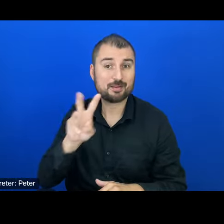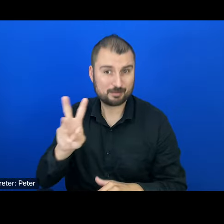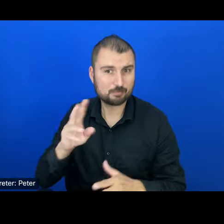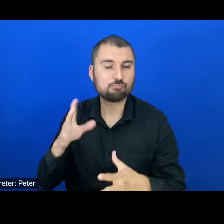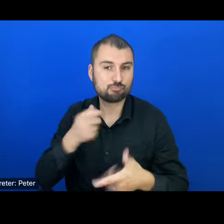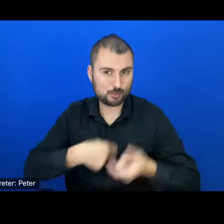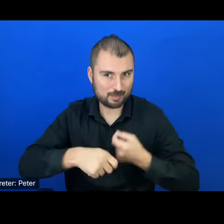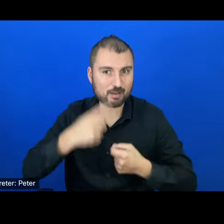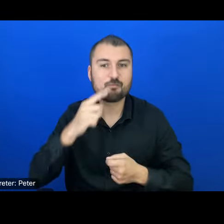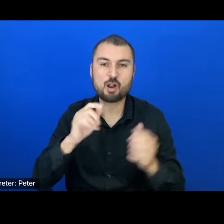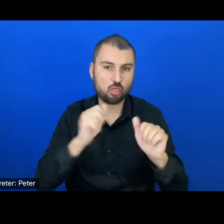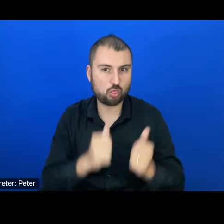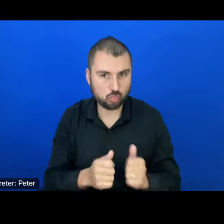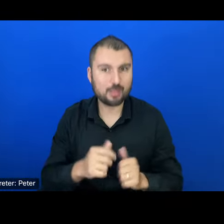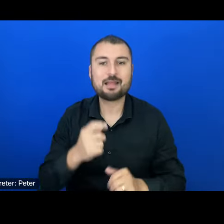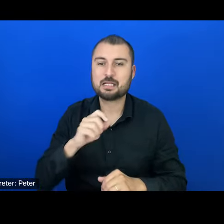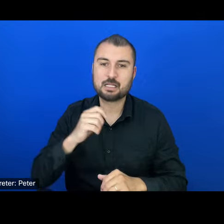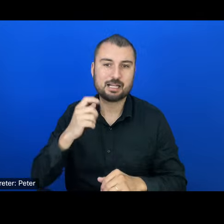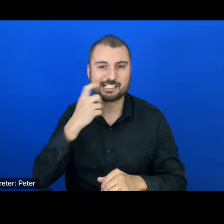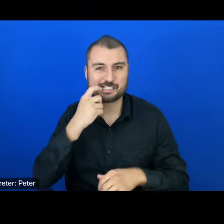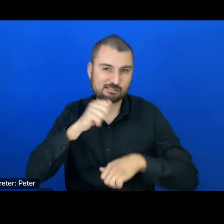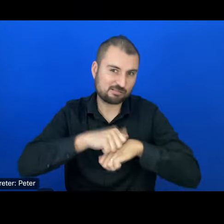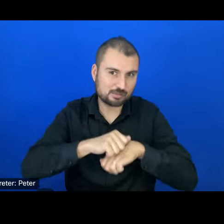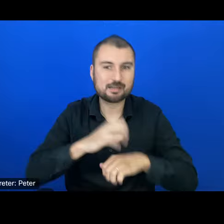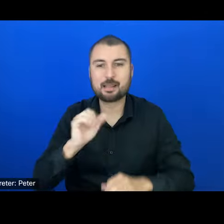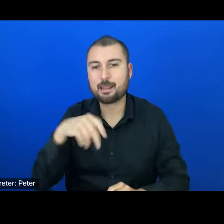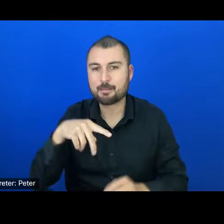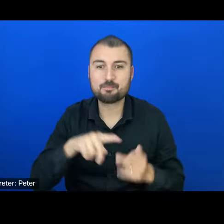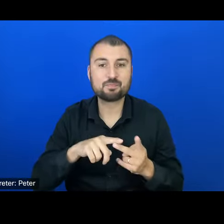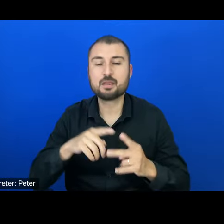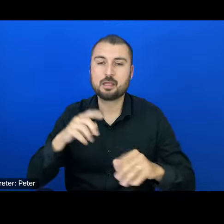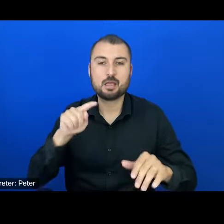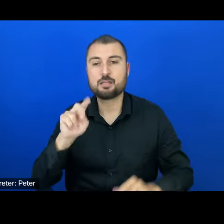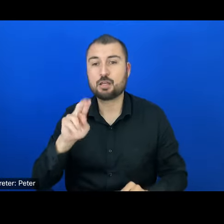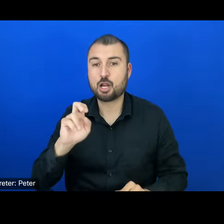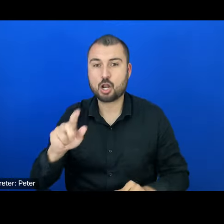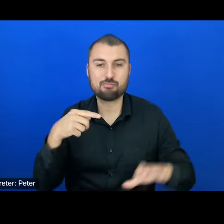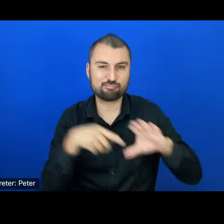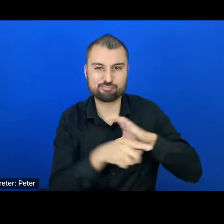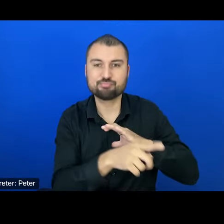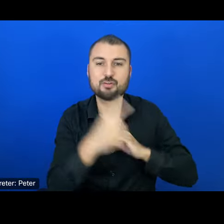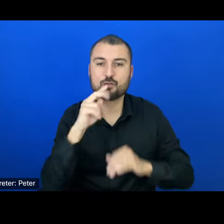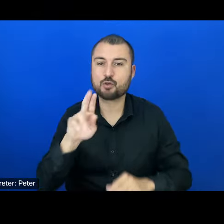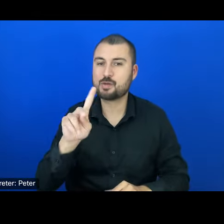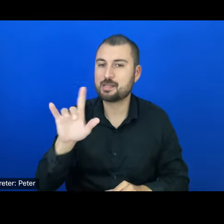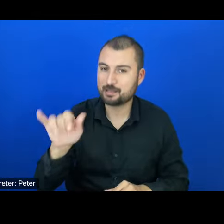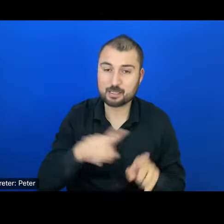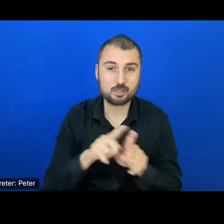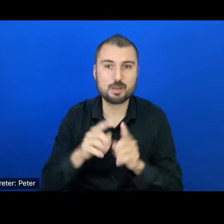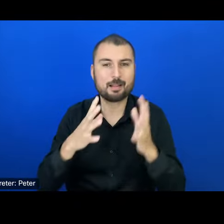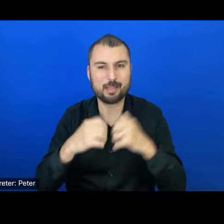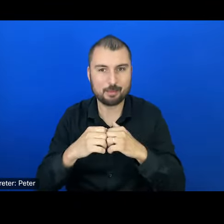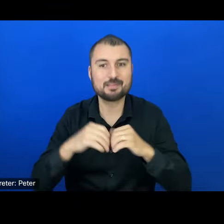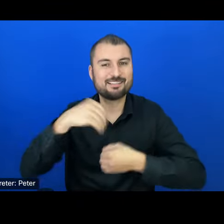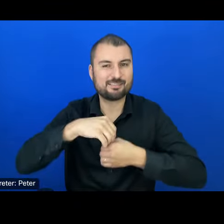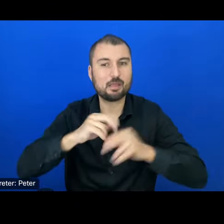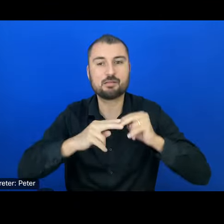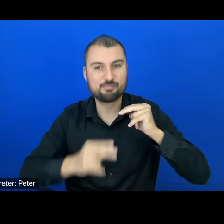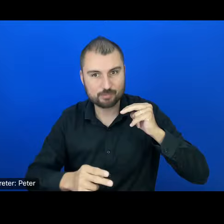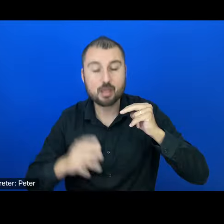of deteriorating concrete caps covering utility tunnels and the replacement of collapsed exterior stairs. These improvements